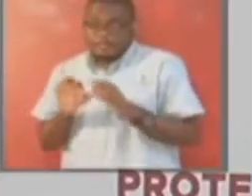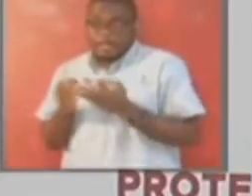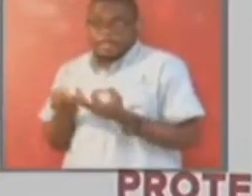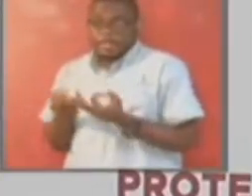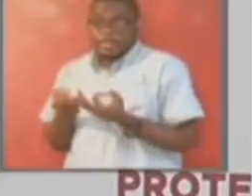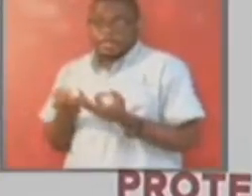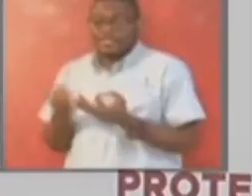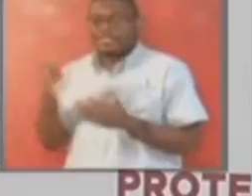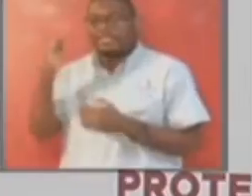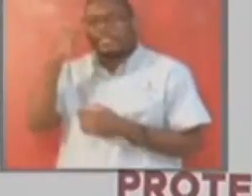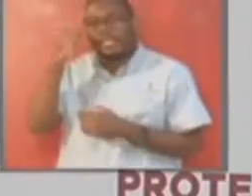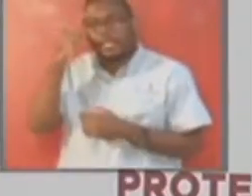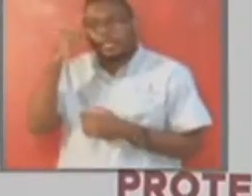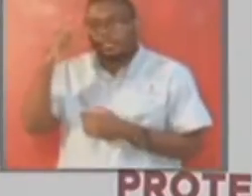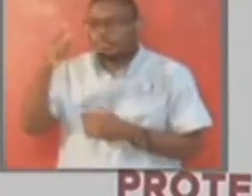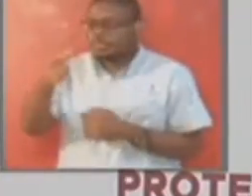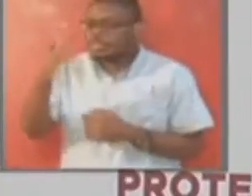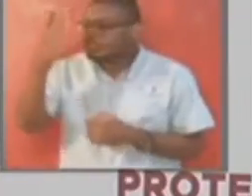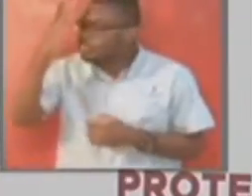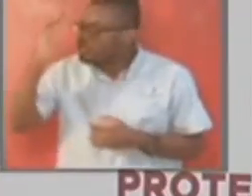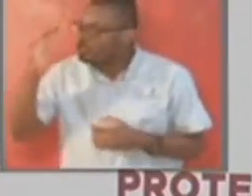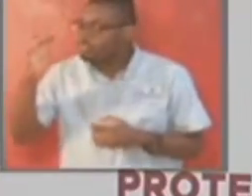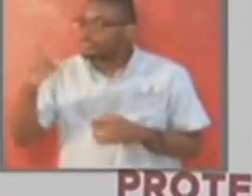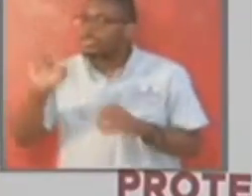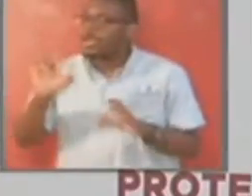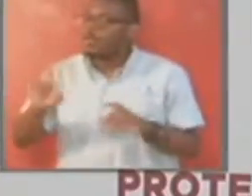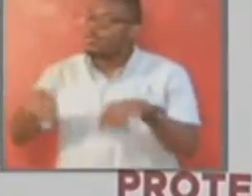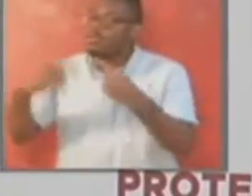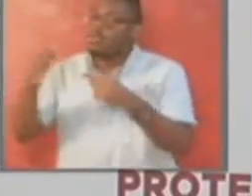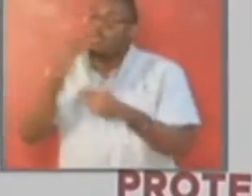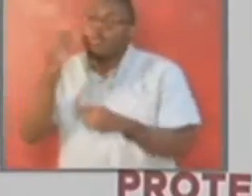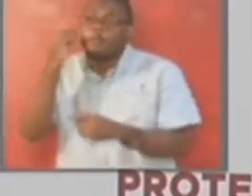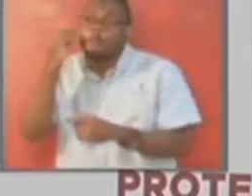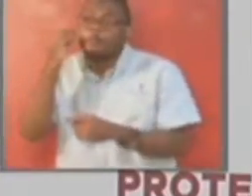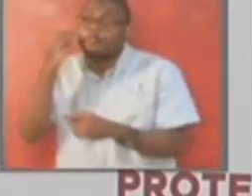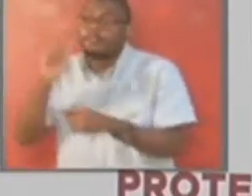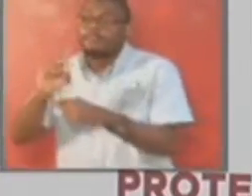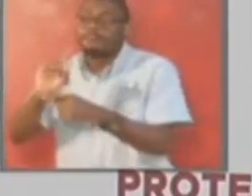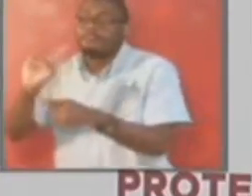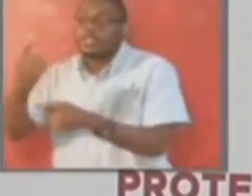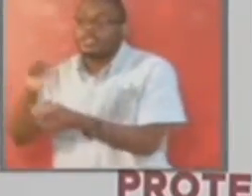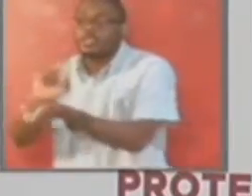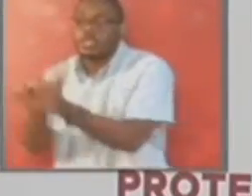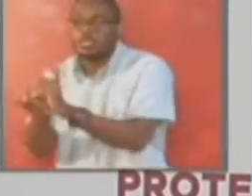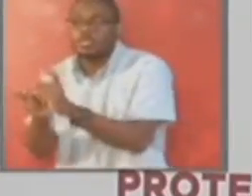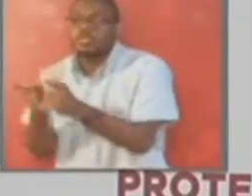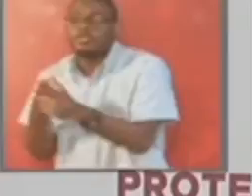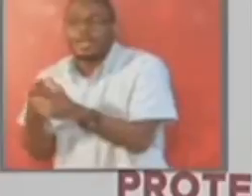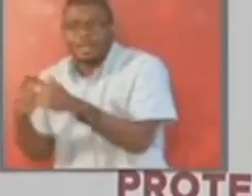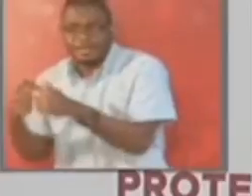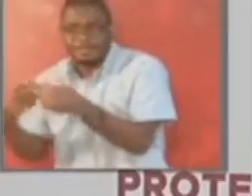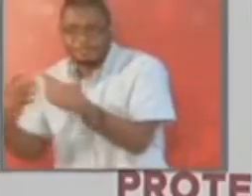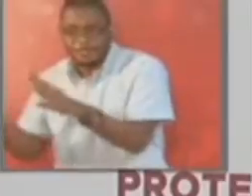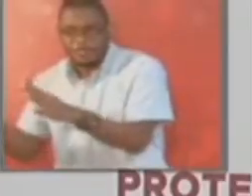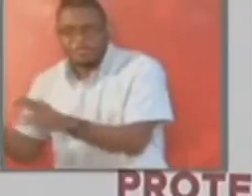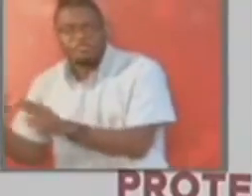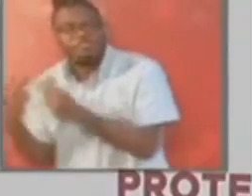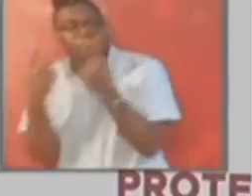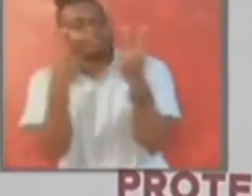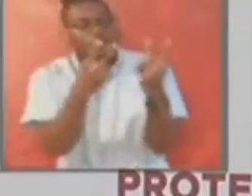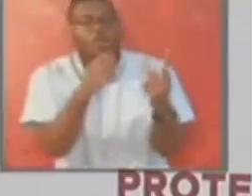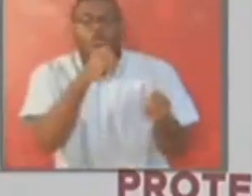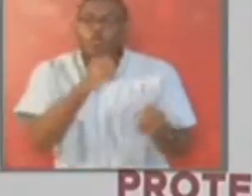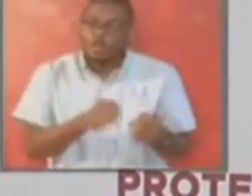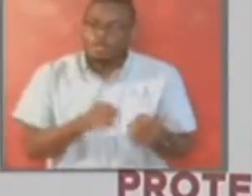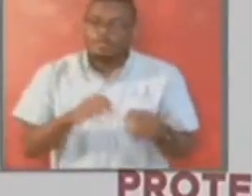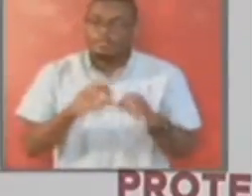to, if you can, go home at first to change and then go to make the visit. if there's a possibility to go to maybe some public